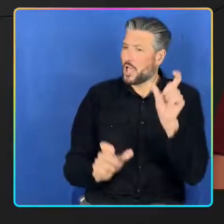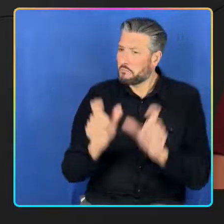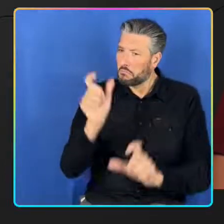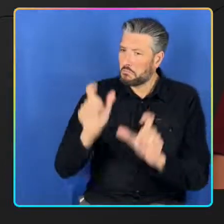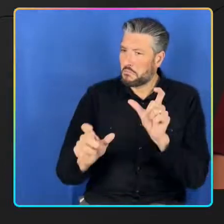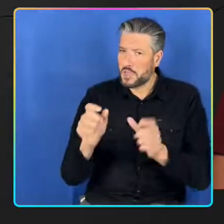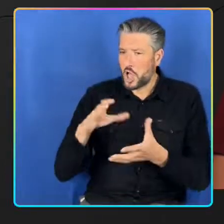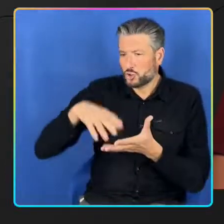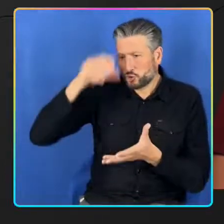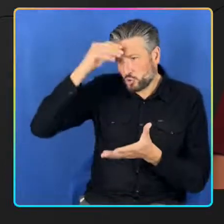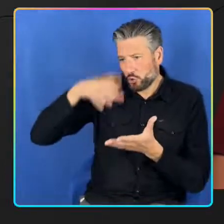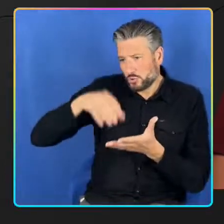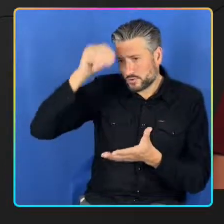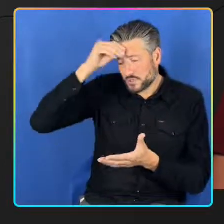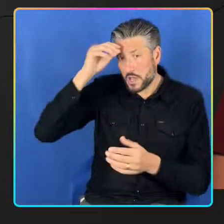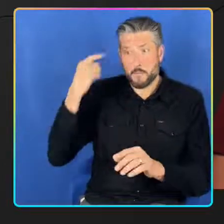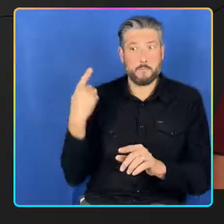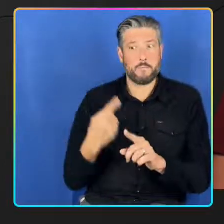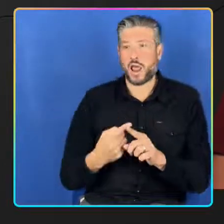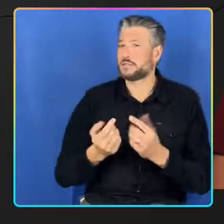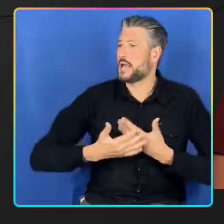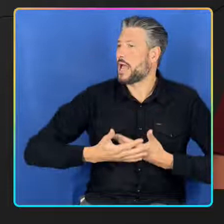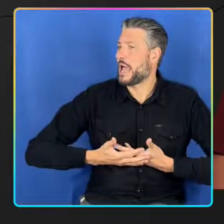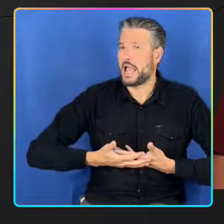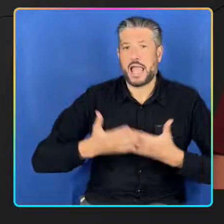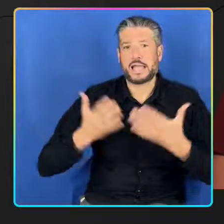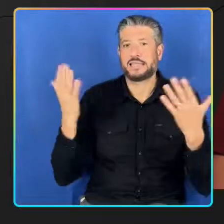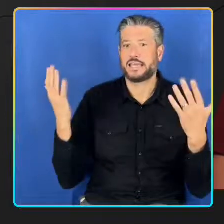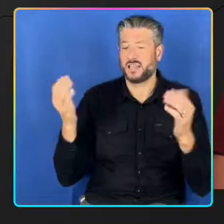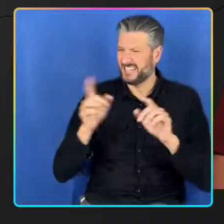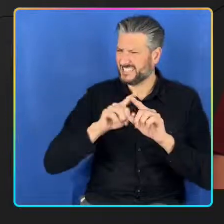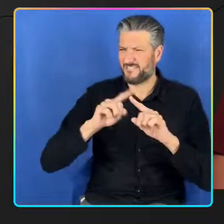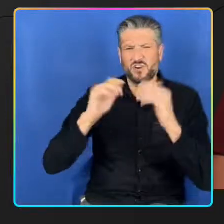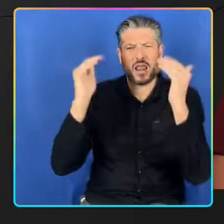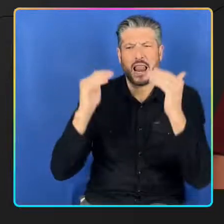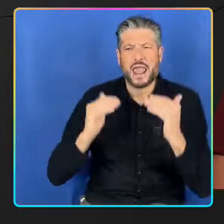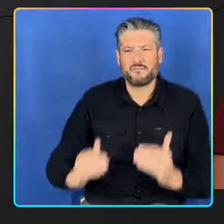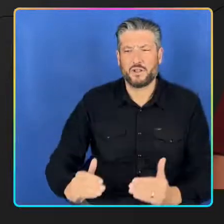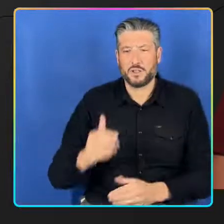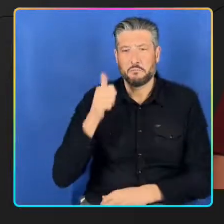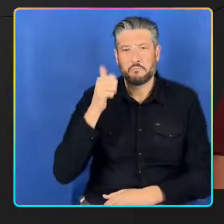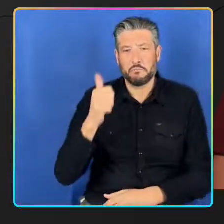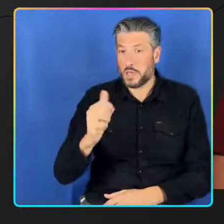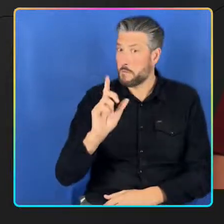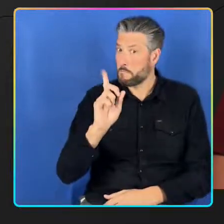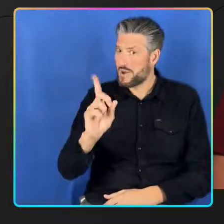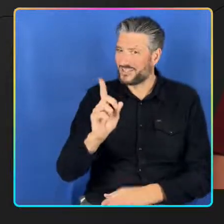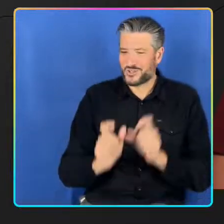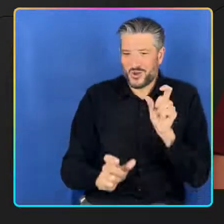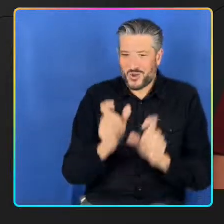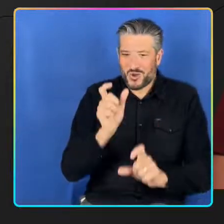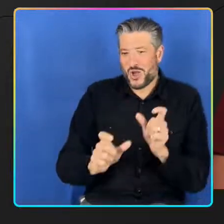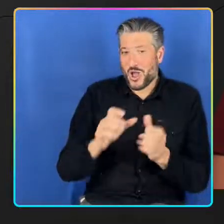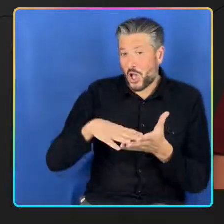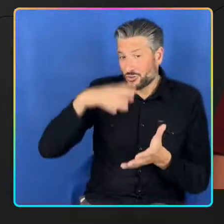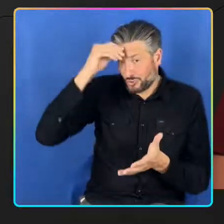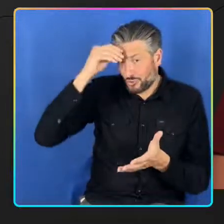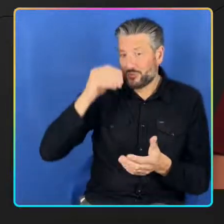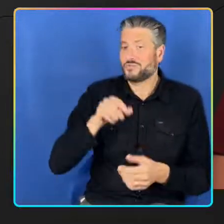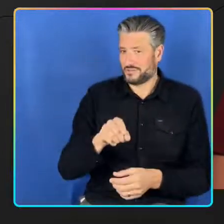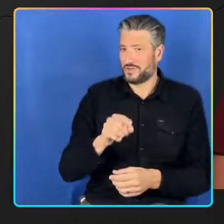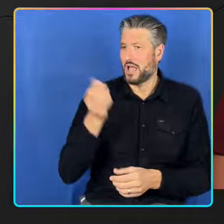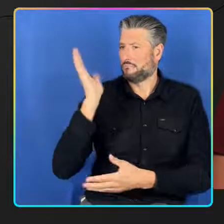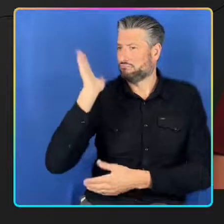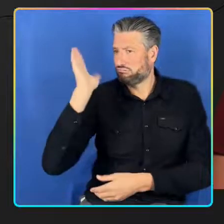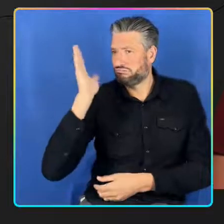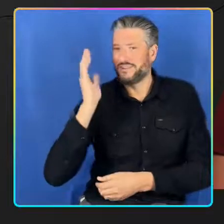matter who you are, what level you are. It's just actually that the students are going to be delivering some phenomenal content. So things like panels,